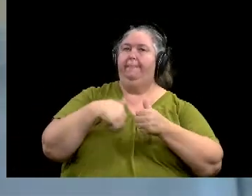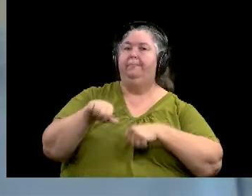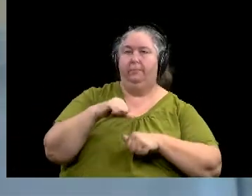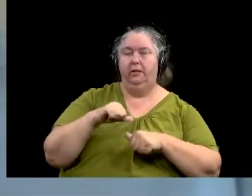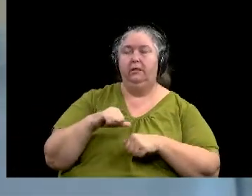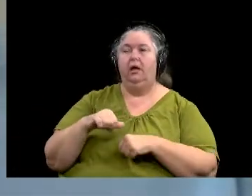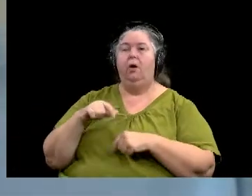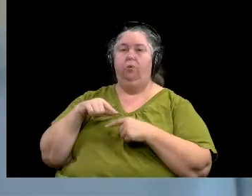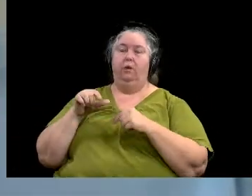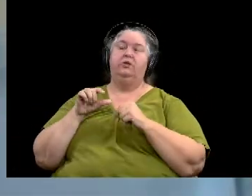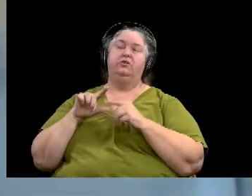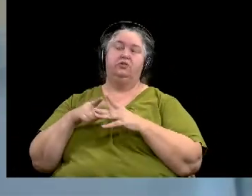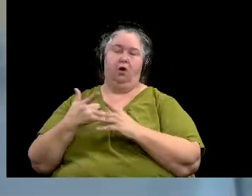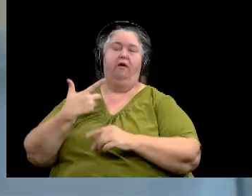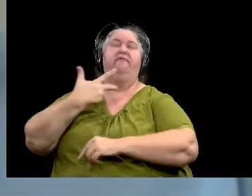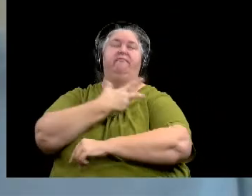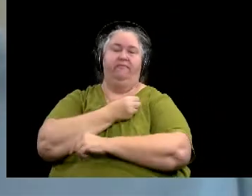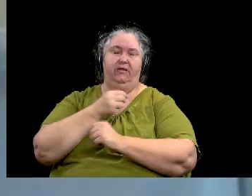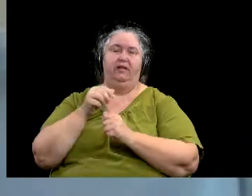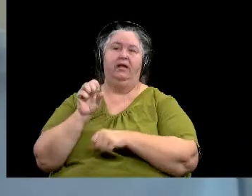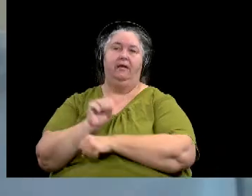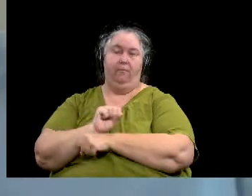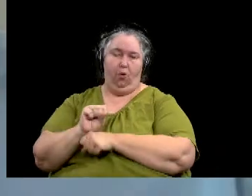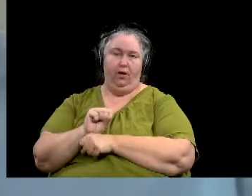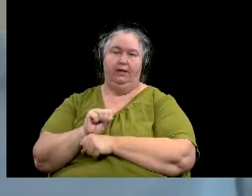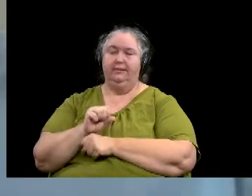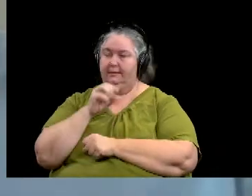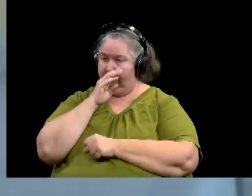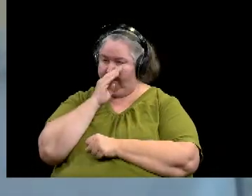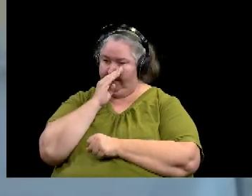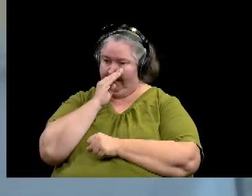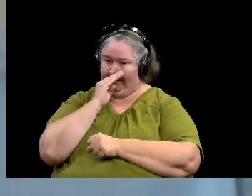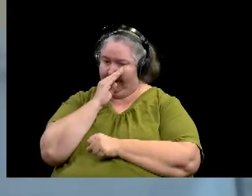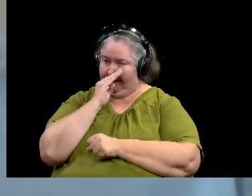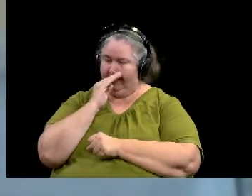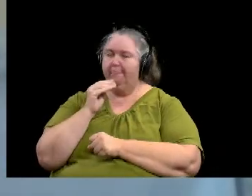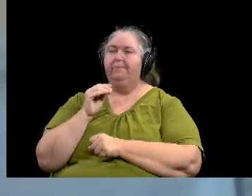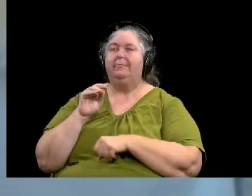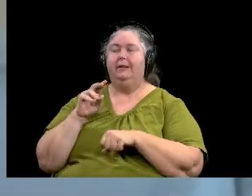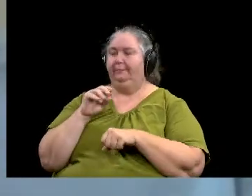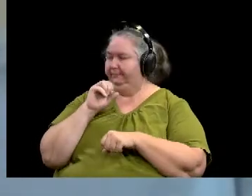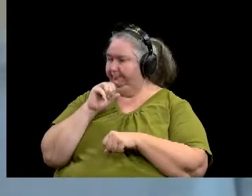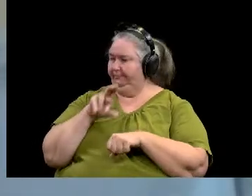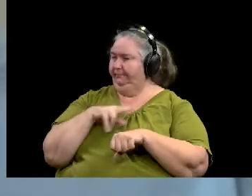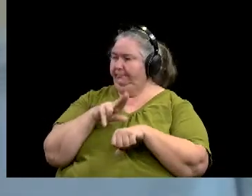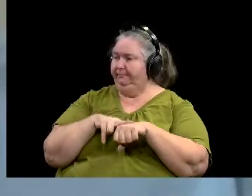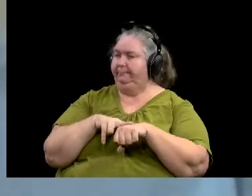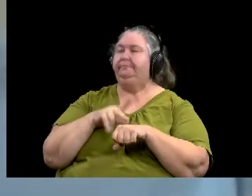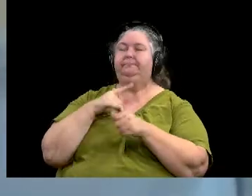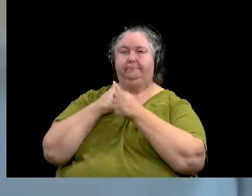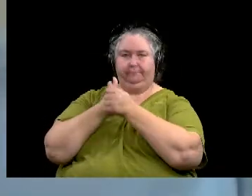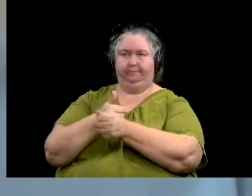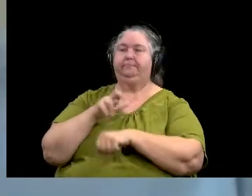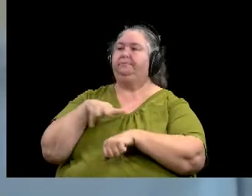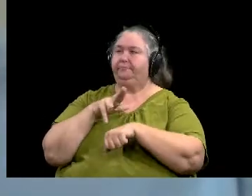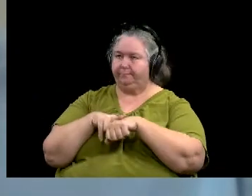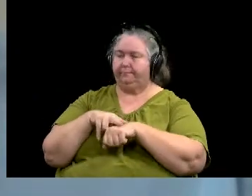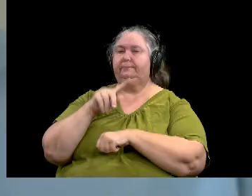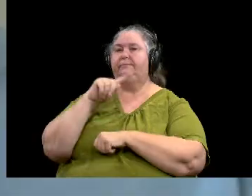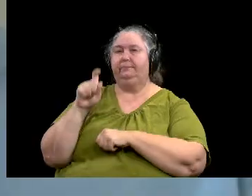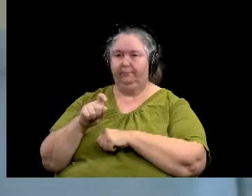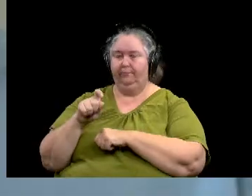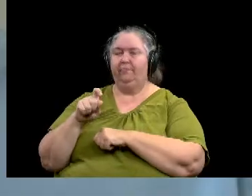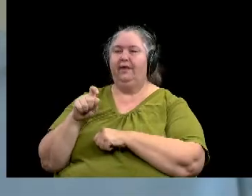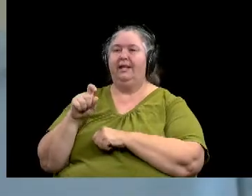national and organizational Texas guidelines as we begin that. Happy to answer more questions about that